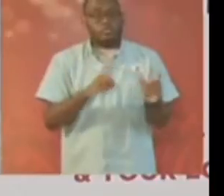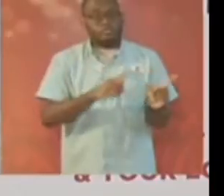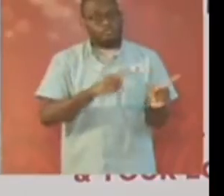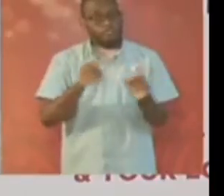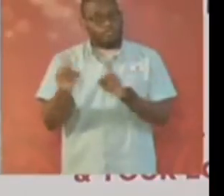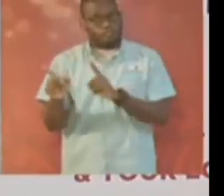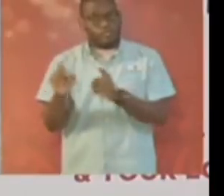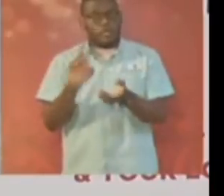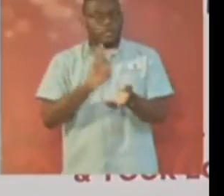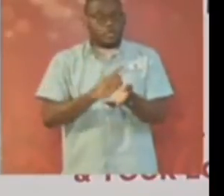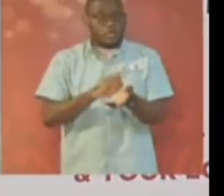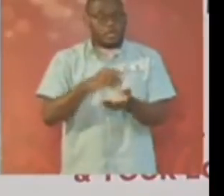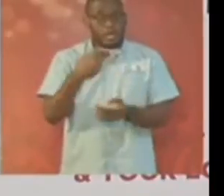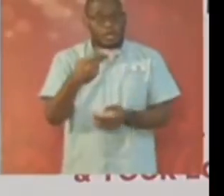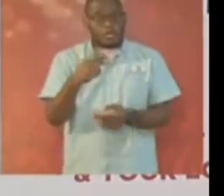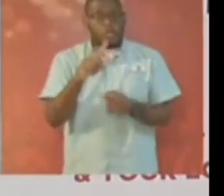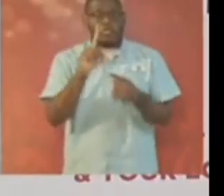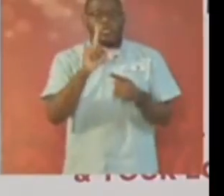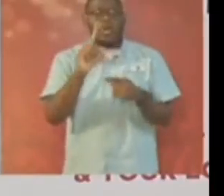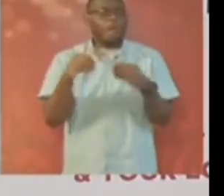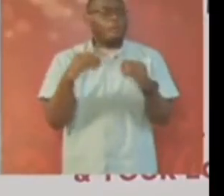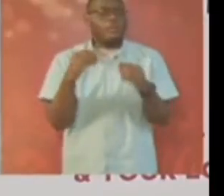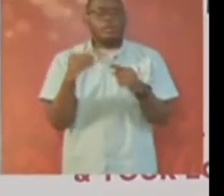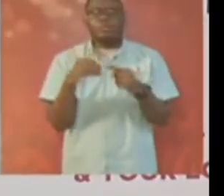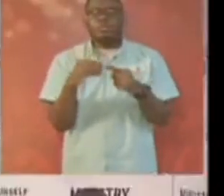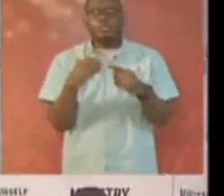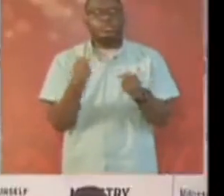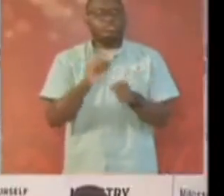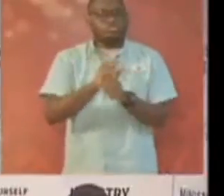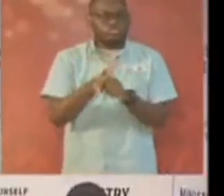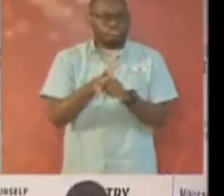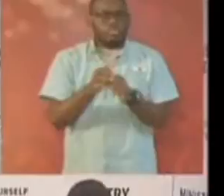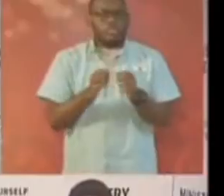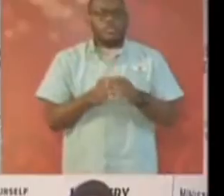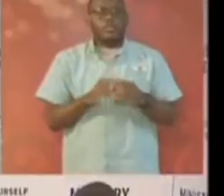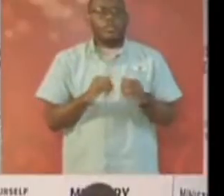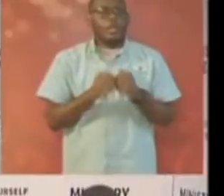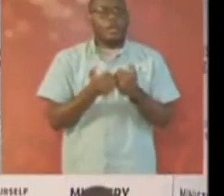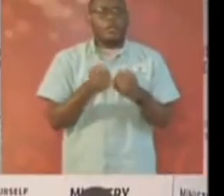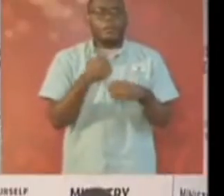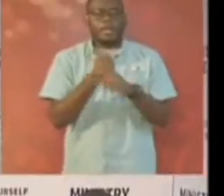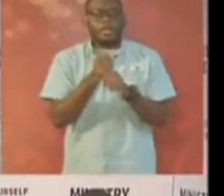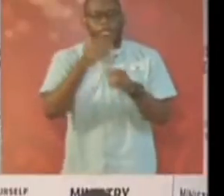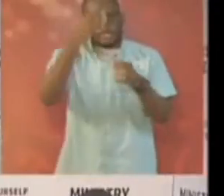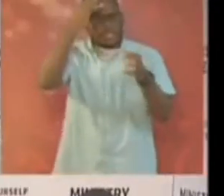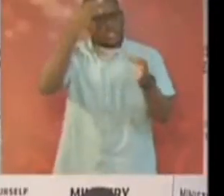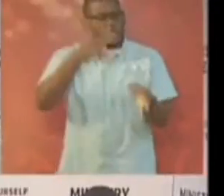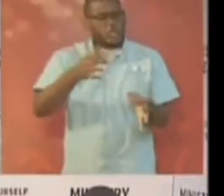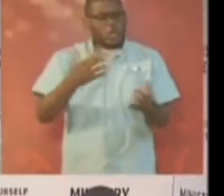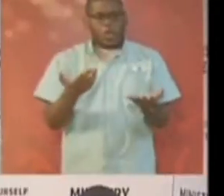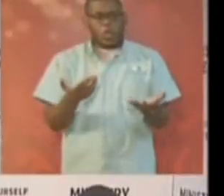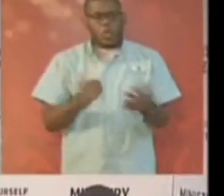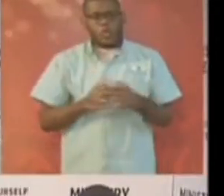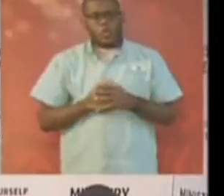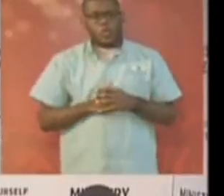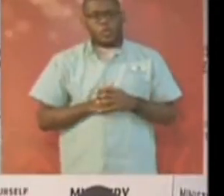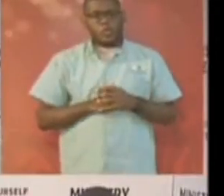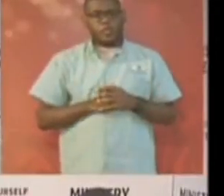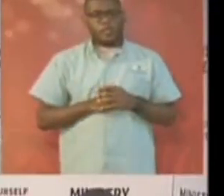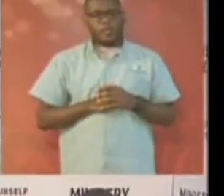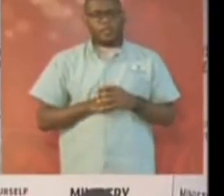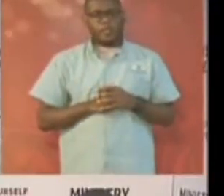discuss the epidemiological trends that guide decision making. Thank you. Okay, thank you for the question, Mr.